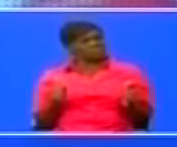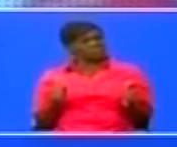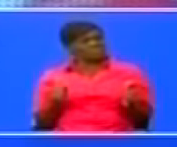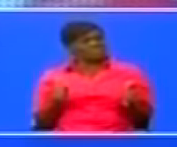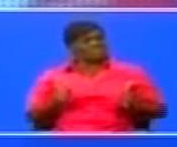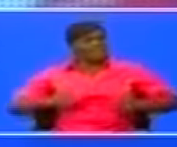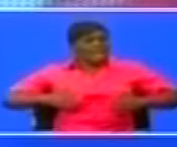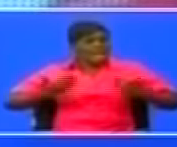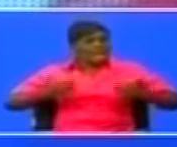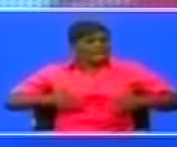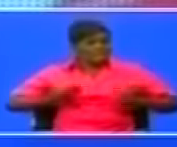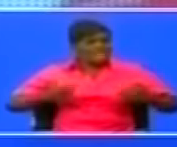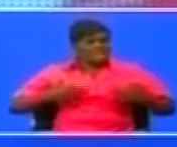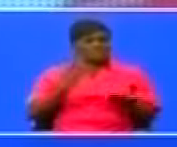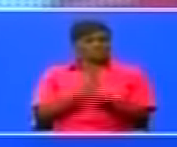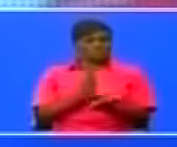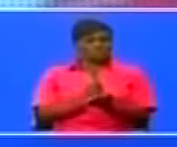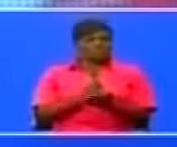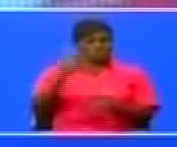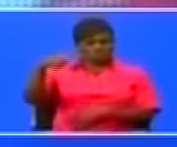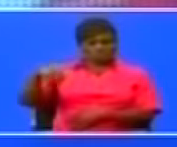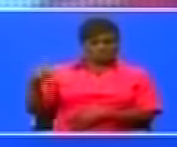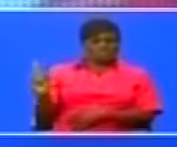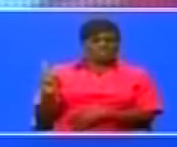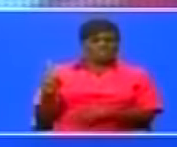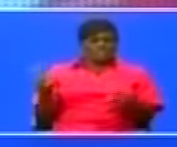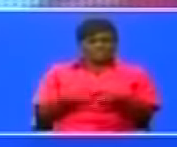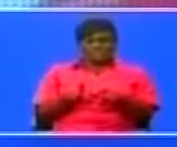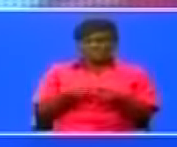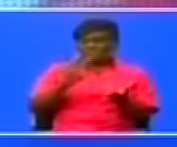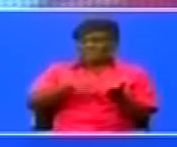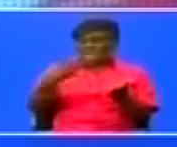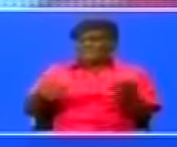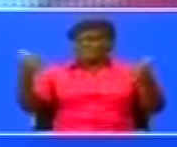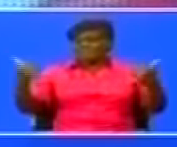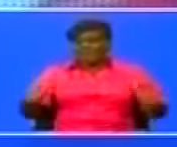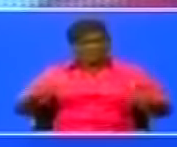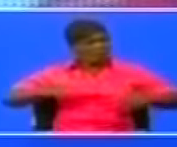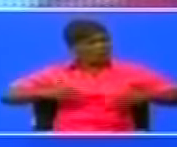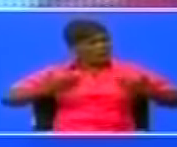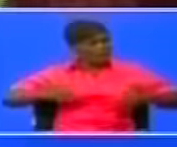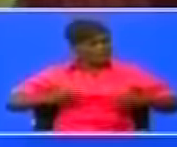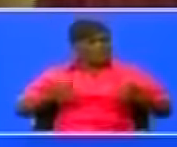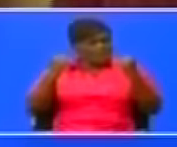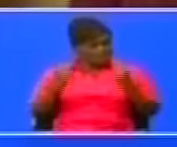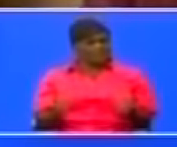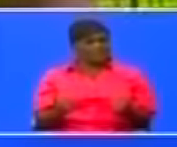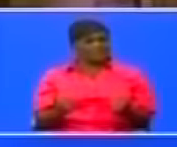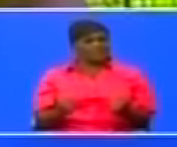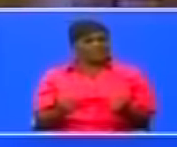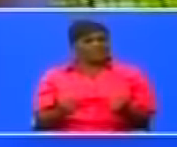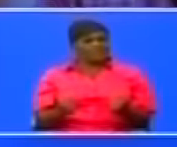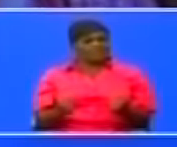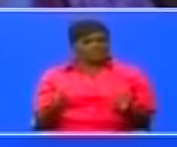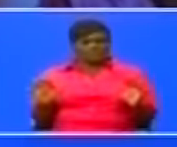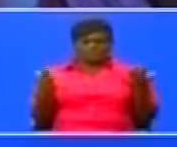very delighted and very happy to do that. And then to do it unbeaten, it was tough, very tough. A jovial moment